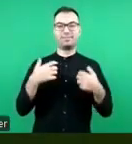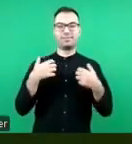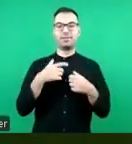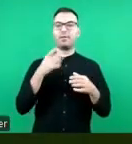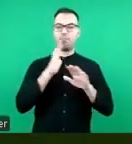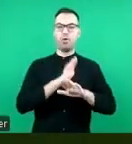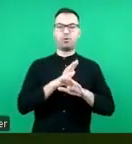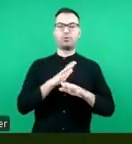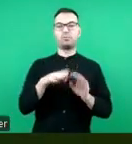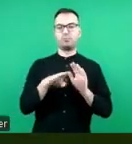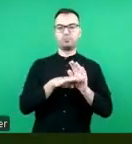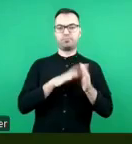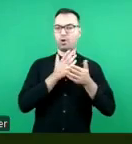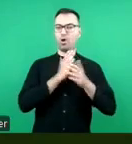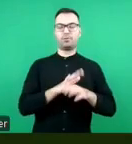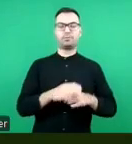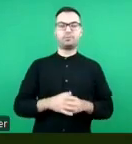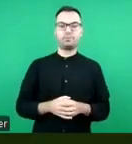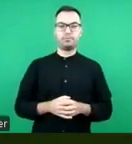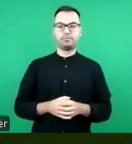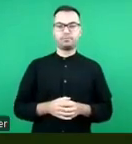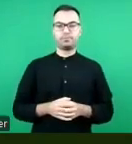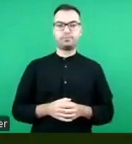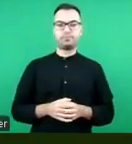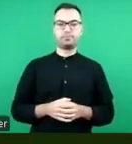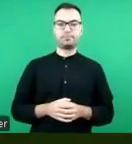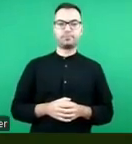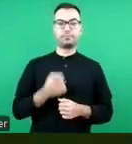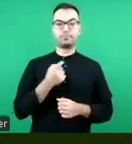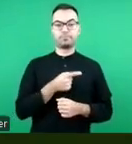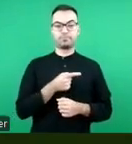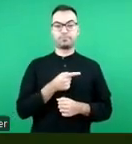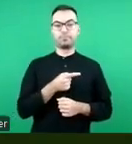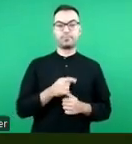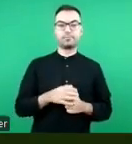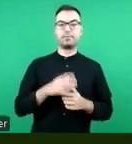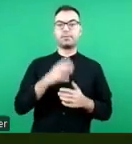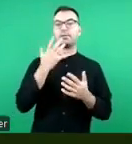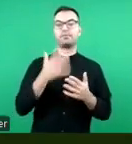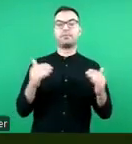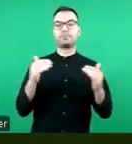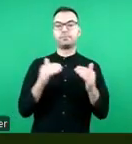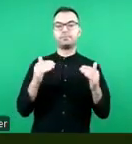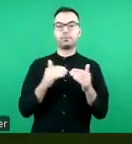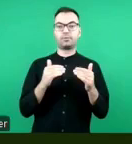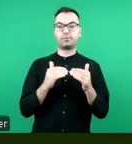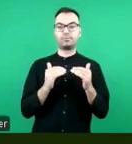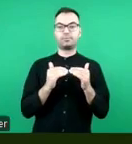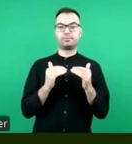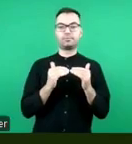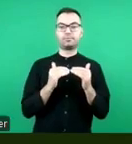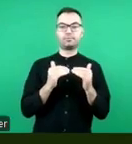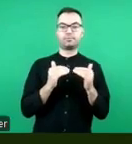Germany by several laws. And here we used the advantage to combine